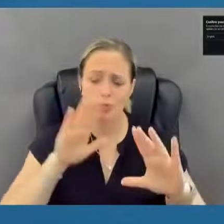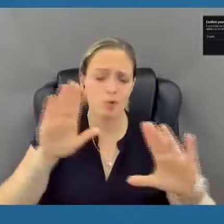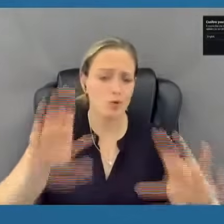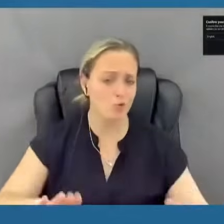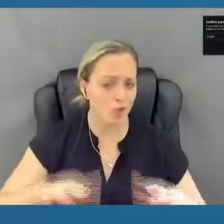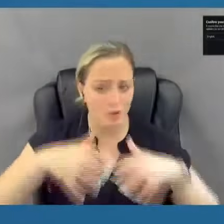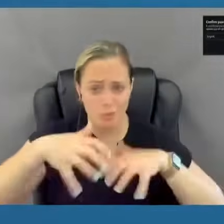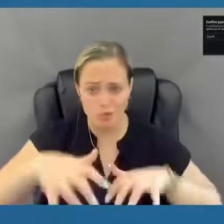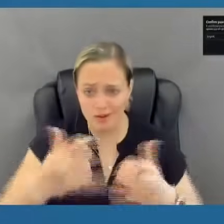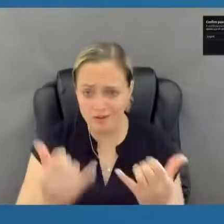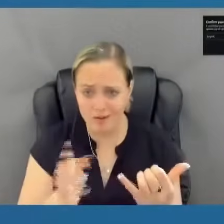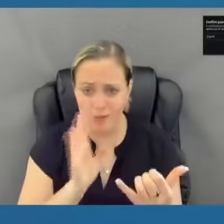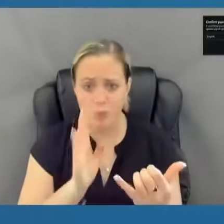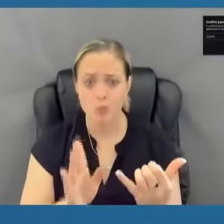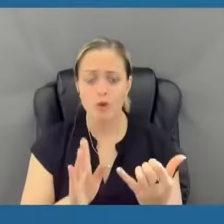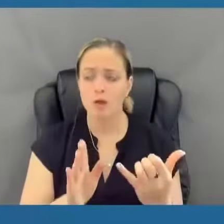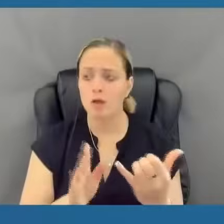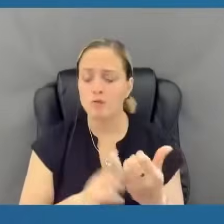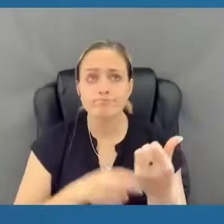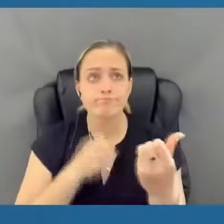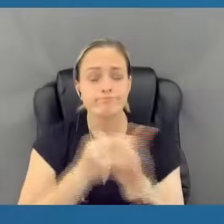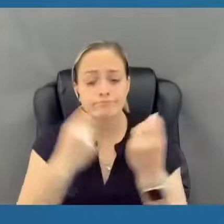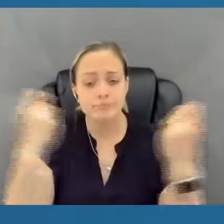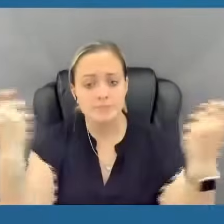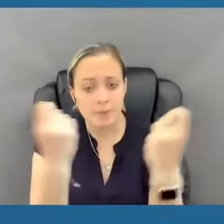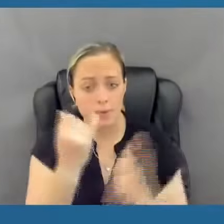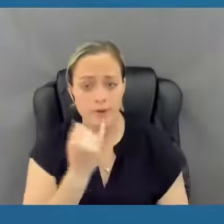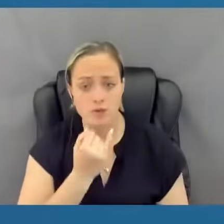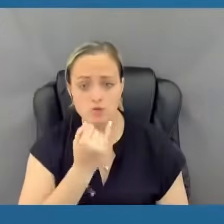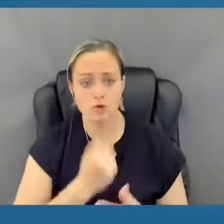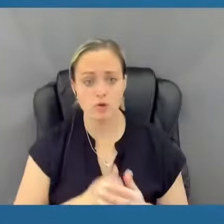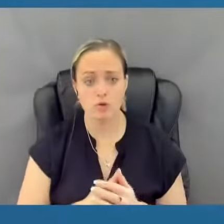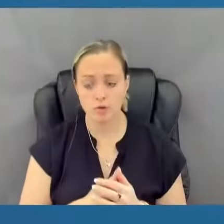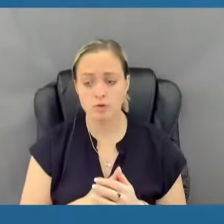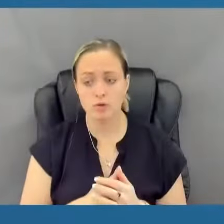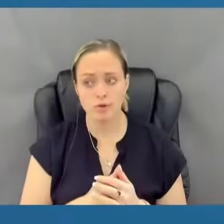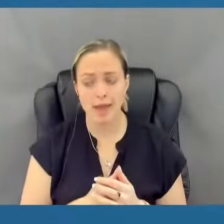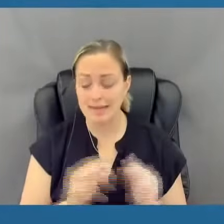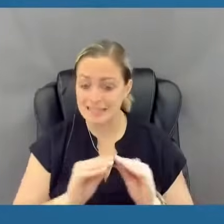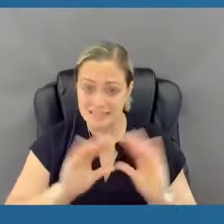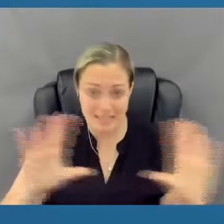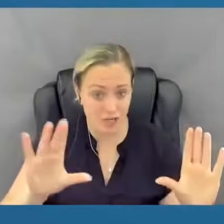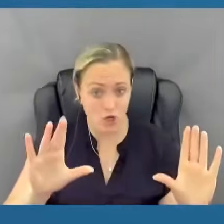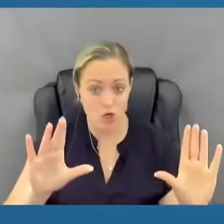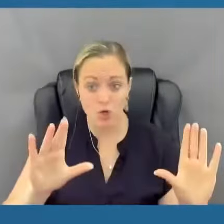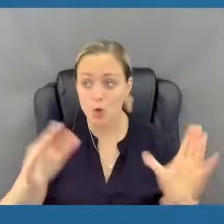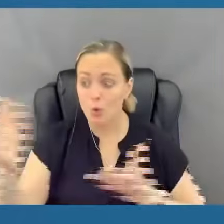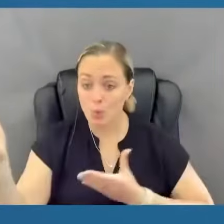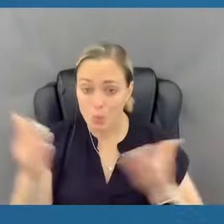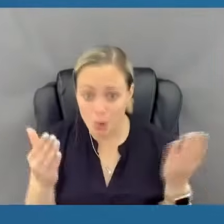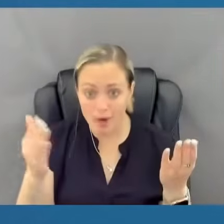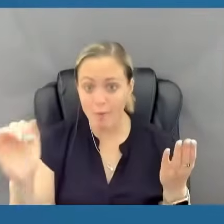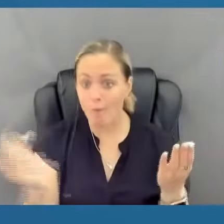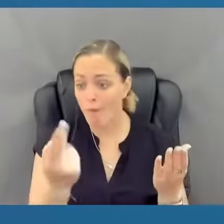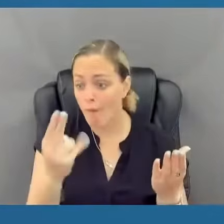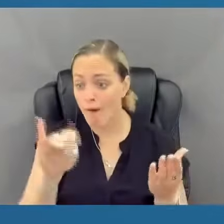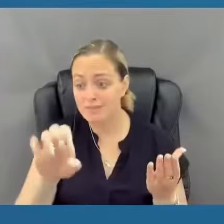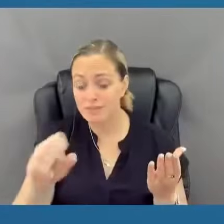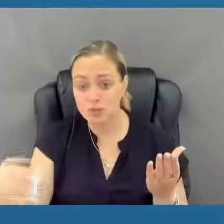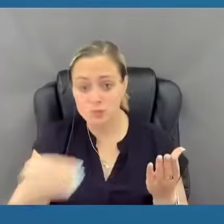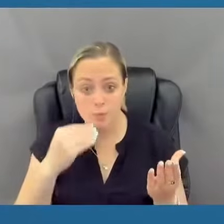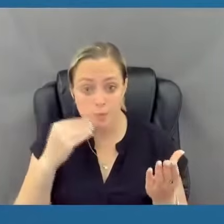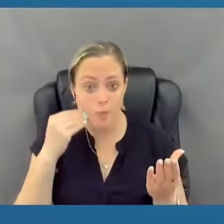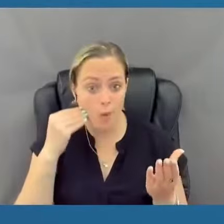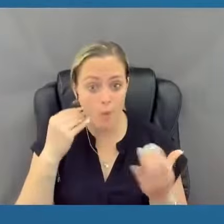parade today saluting Israel. And the demand is clear. Bring all the hostages home now. Bring